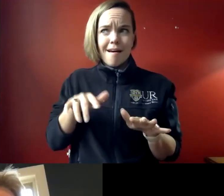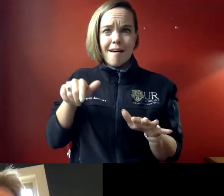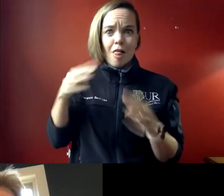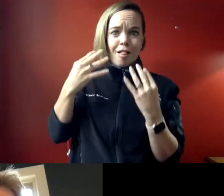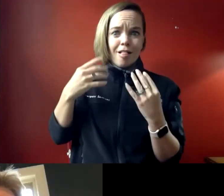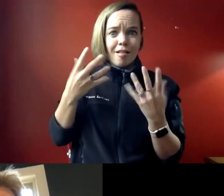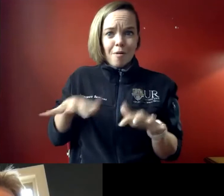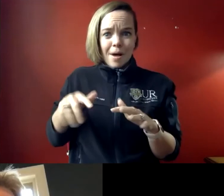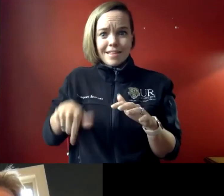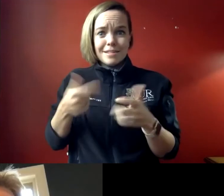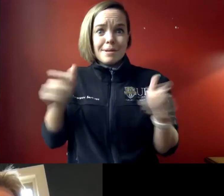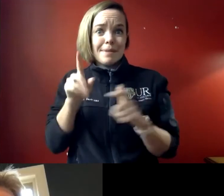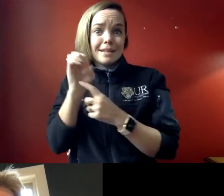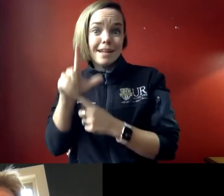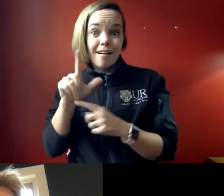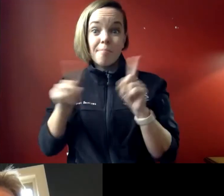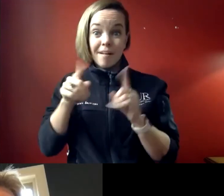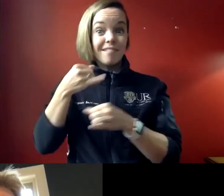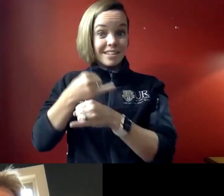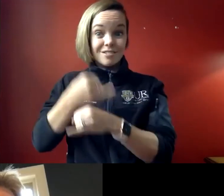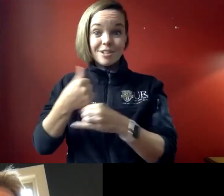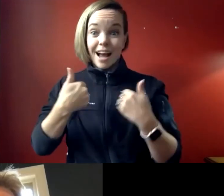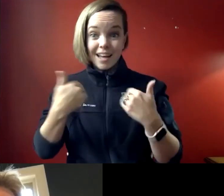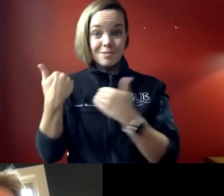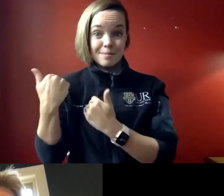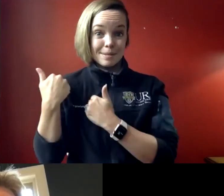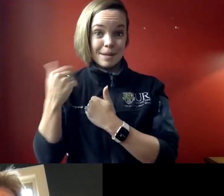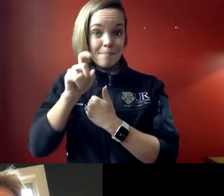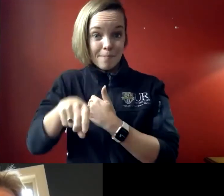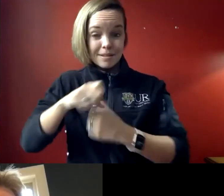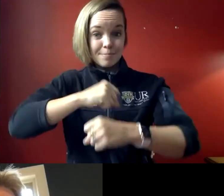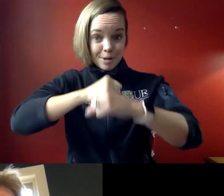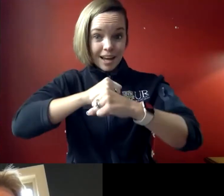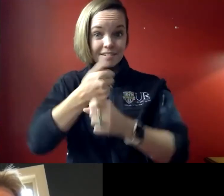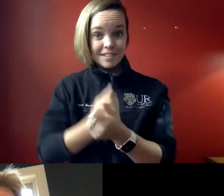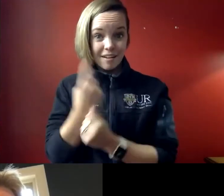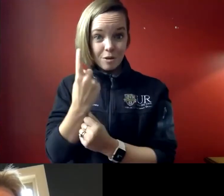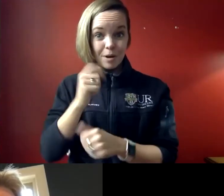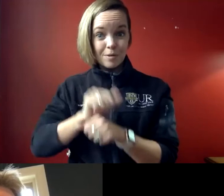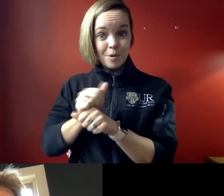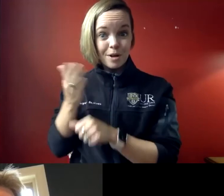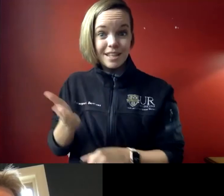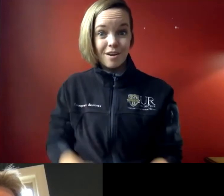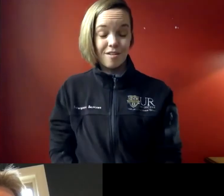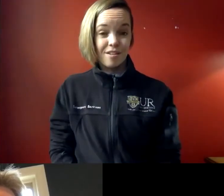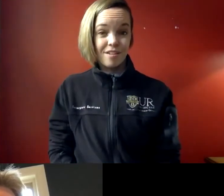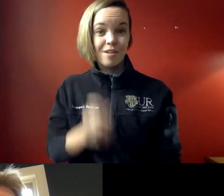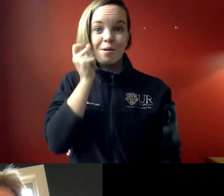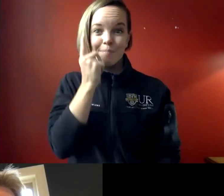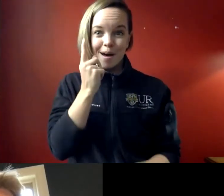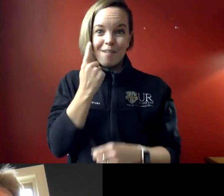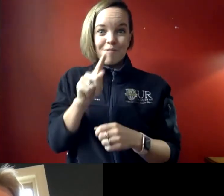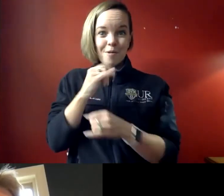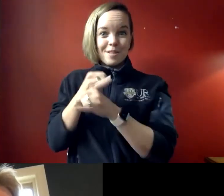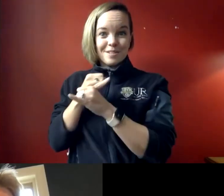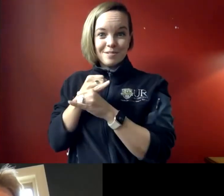institution absolutely has a responsibility to protect everyone who works there. But in order for the institution to do